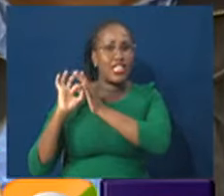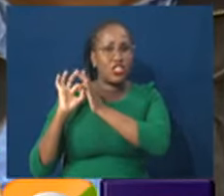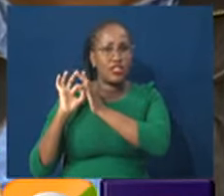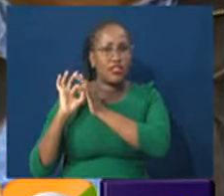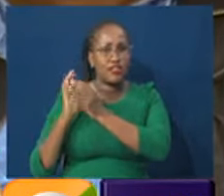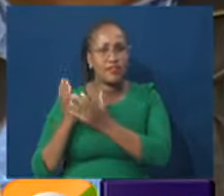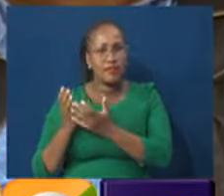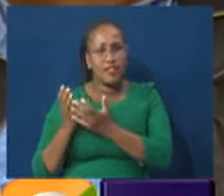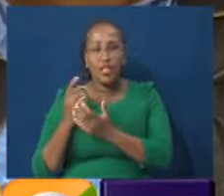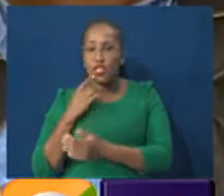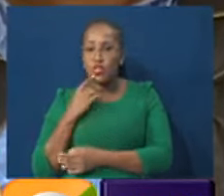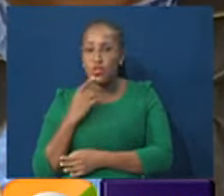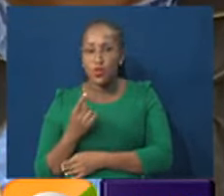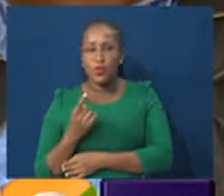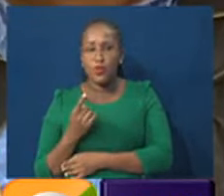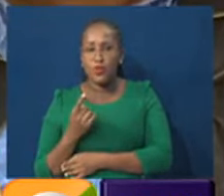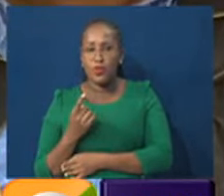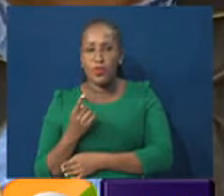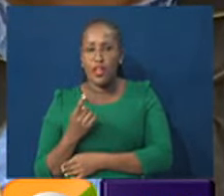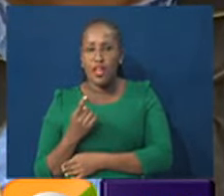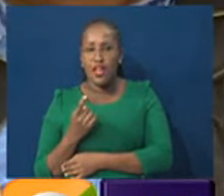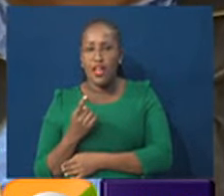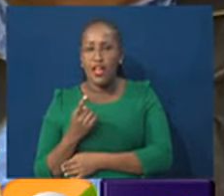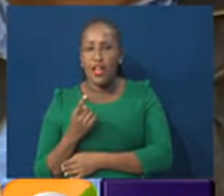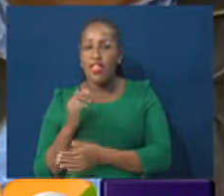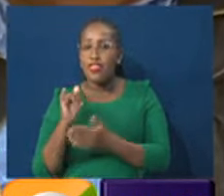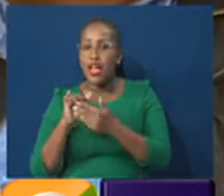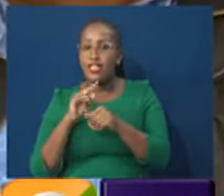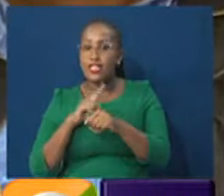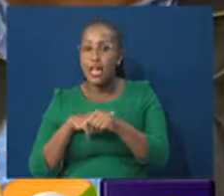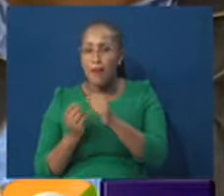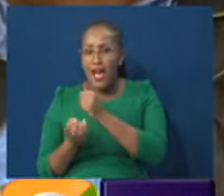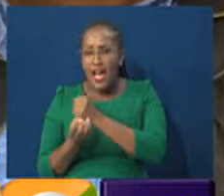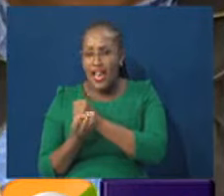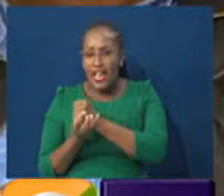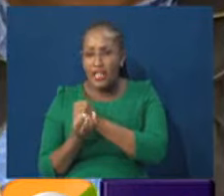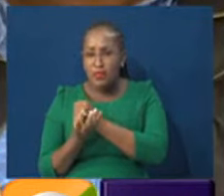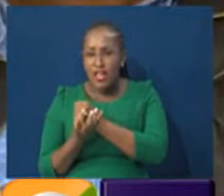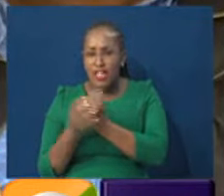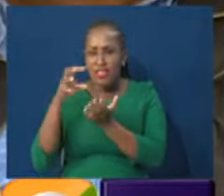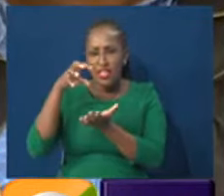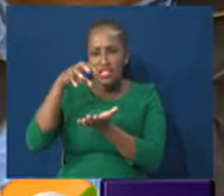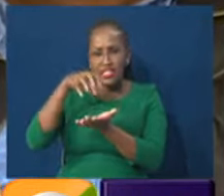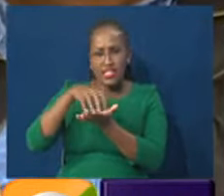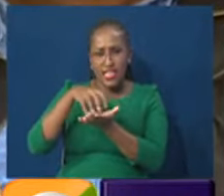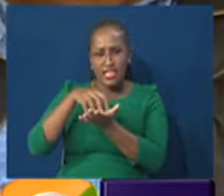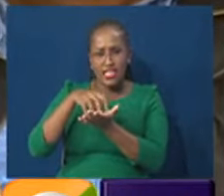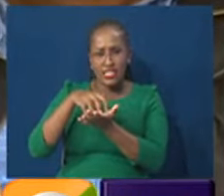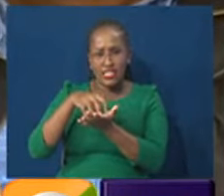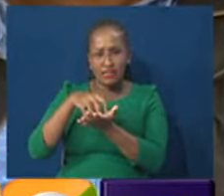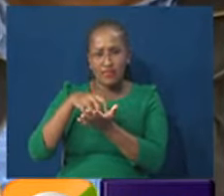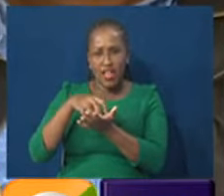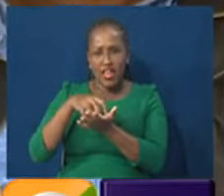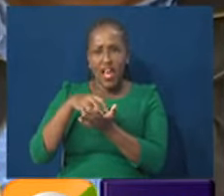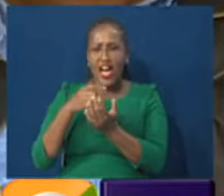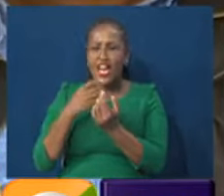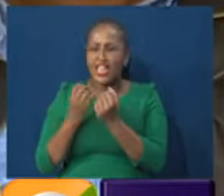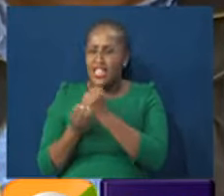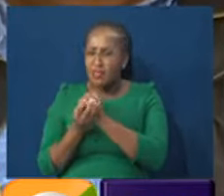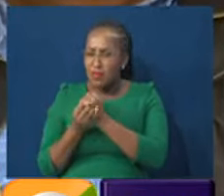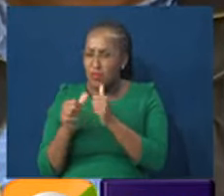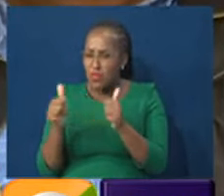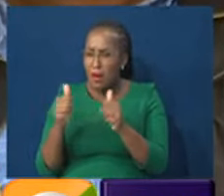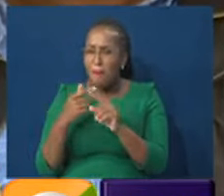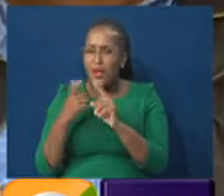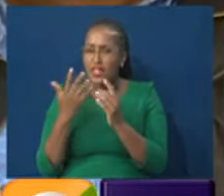state capture. So he came, in fact, even to define the state capture as if it's the present state that we are in. When you talk